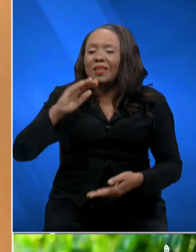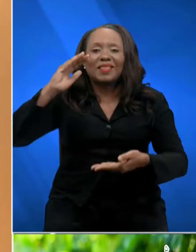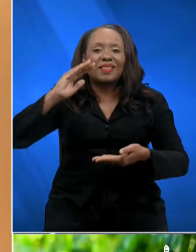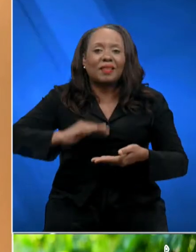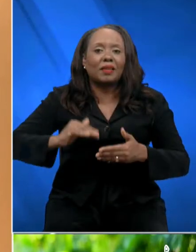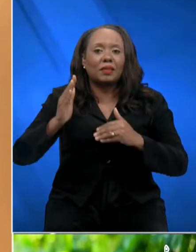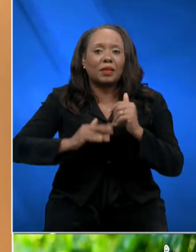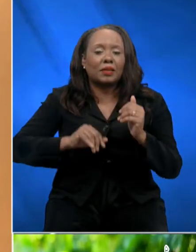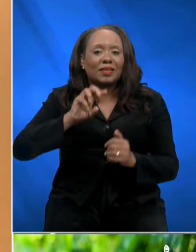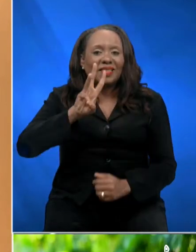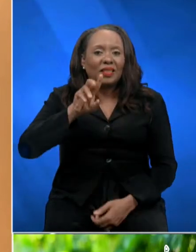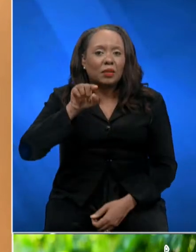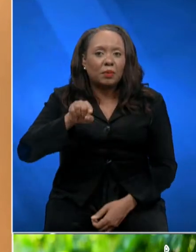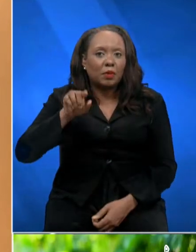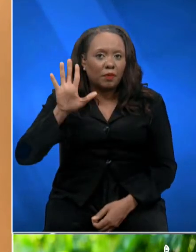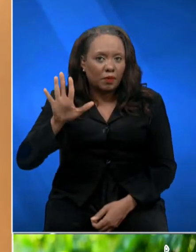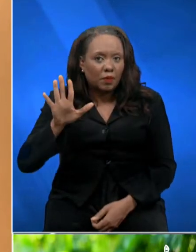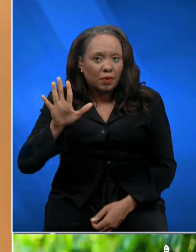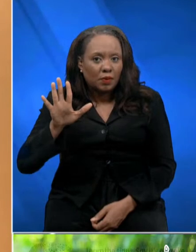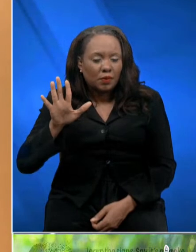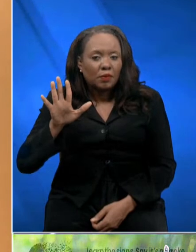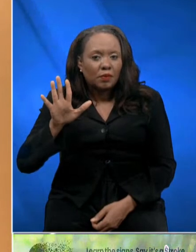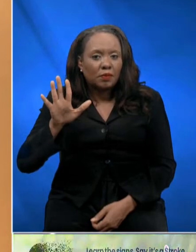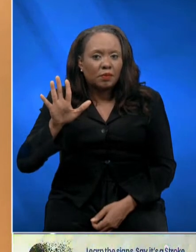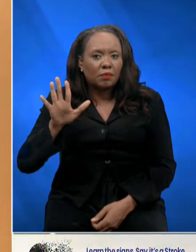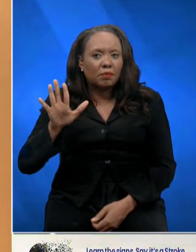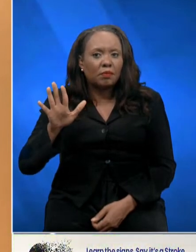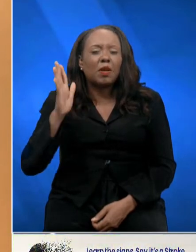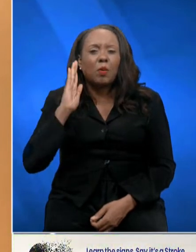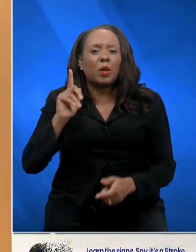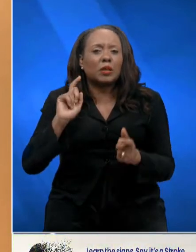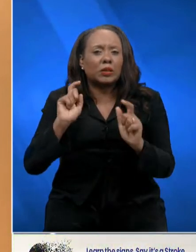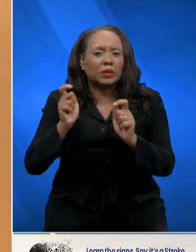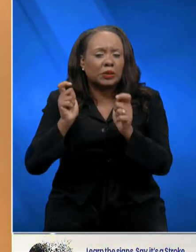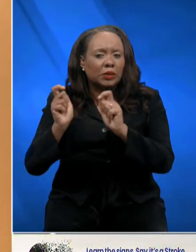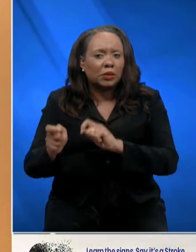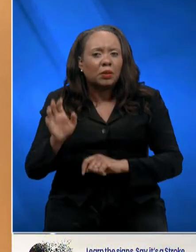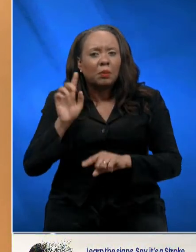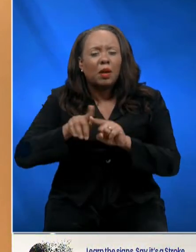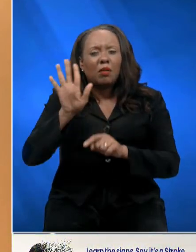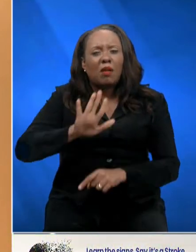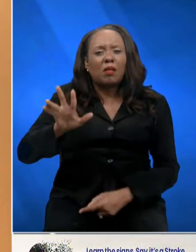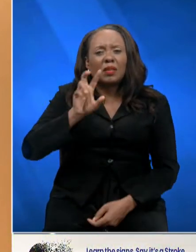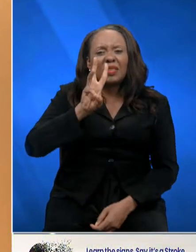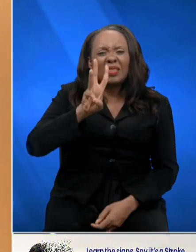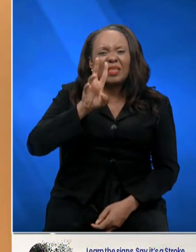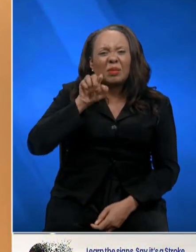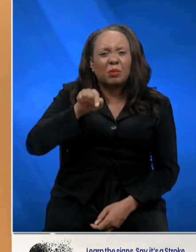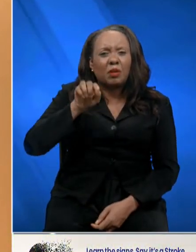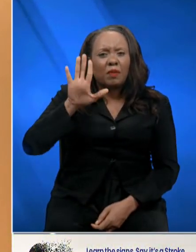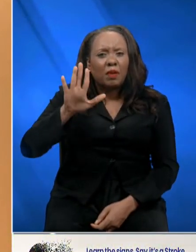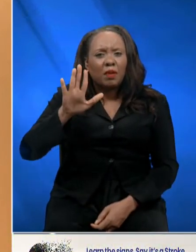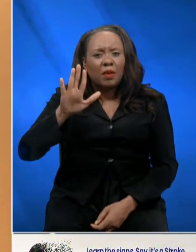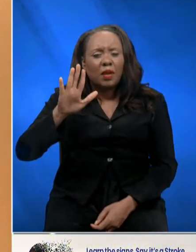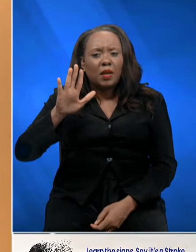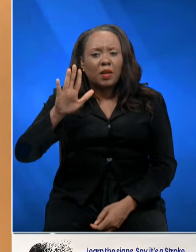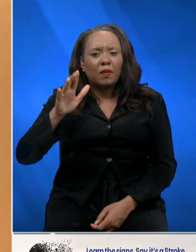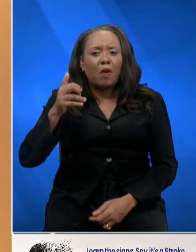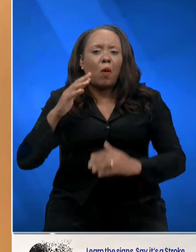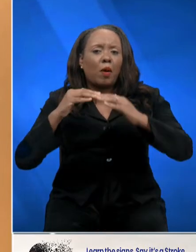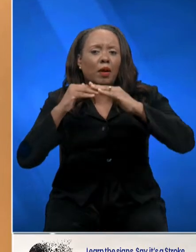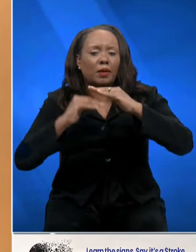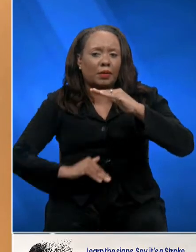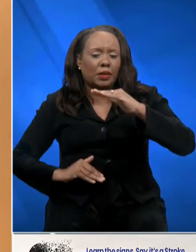6.5. Wouldn't quote me because this changes all the time, but I would say around 6.5 or less. But obviously, if